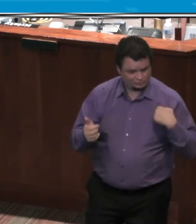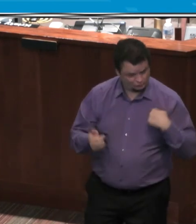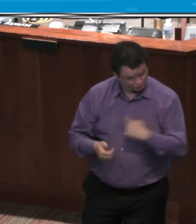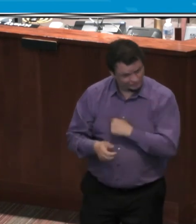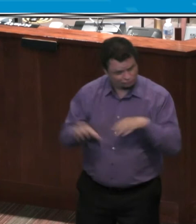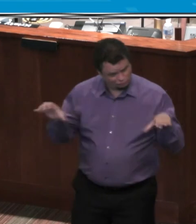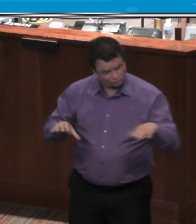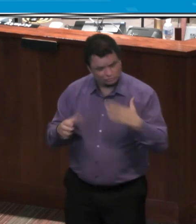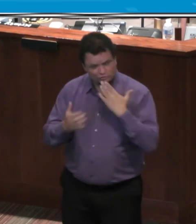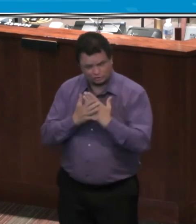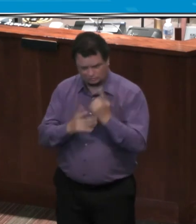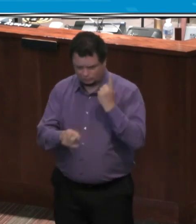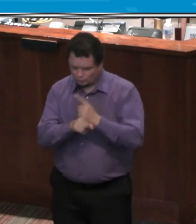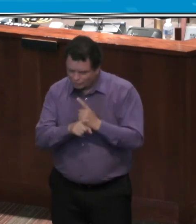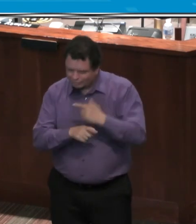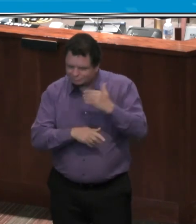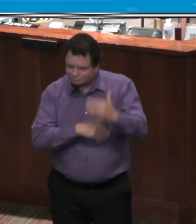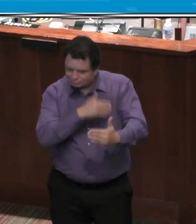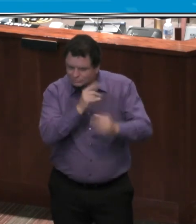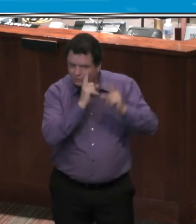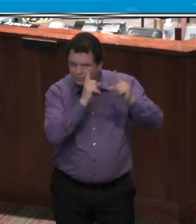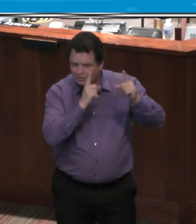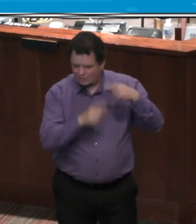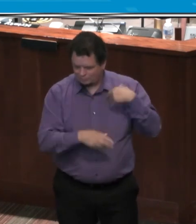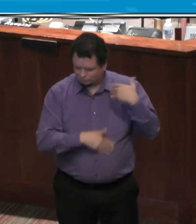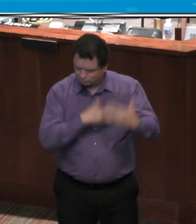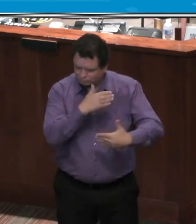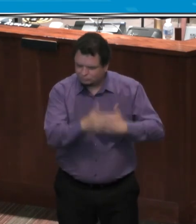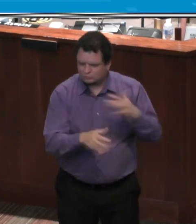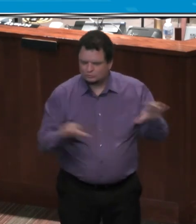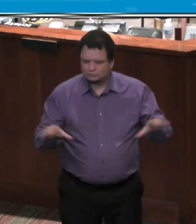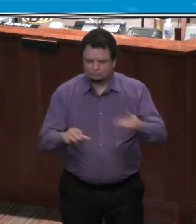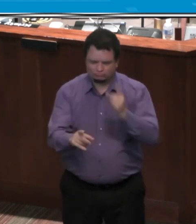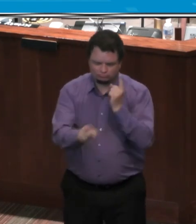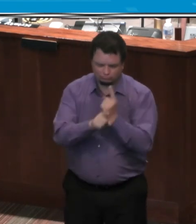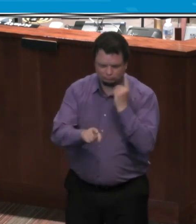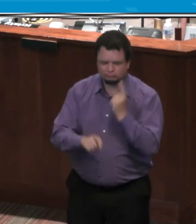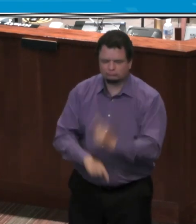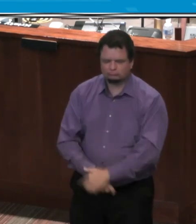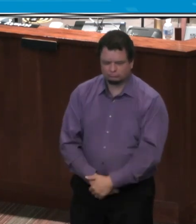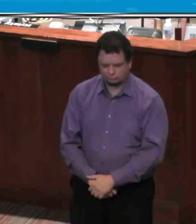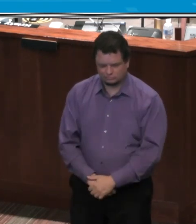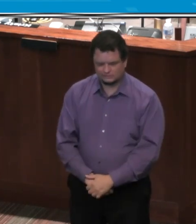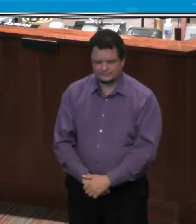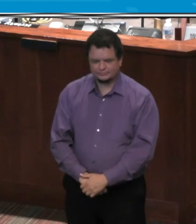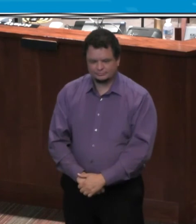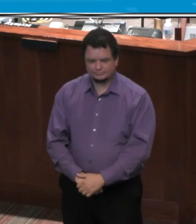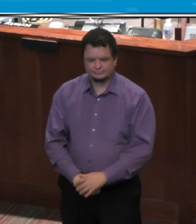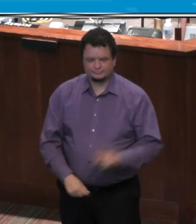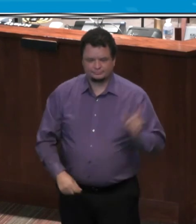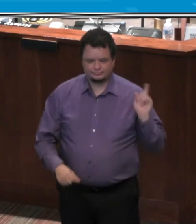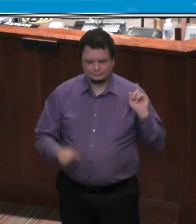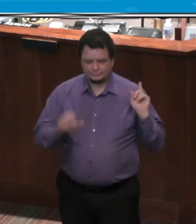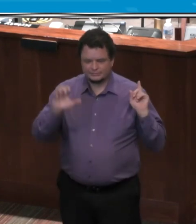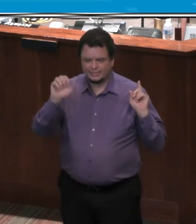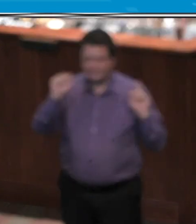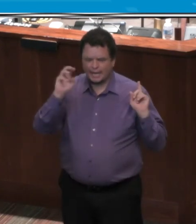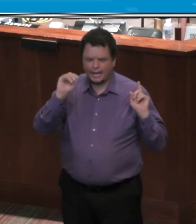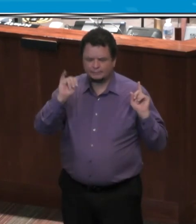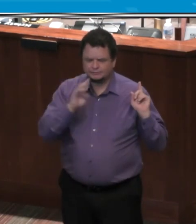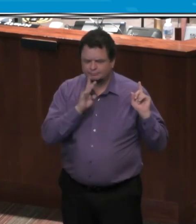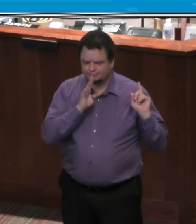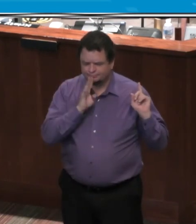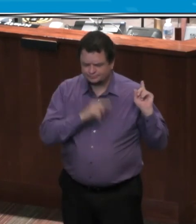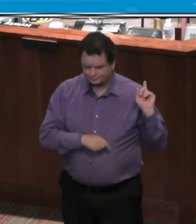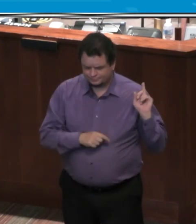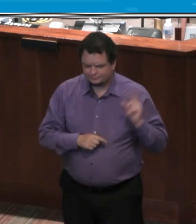Commissioner Bremer? Thank you. I know early in this, in the pandemic, there